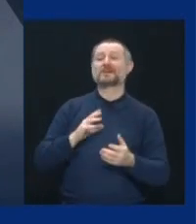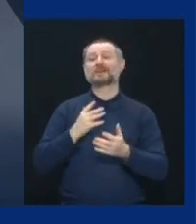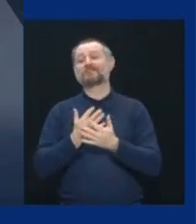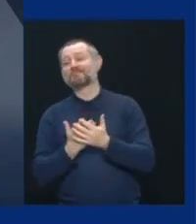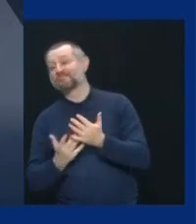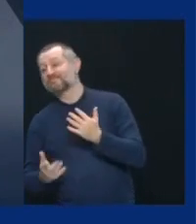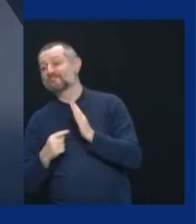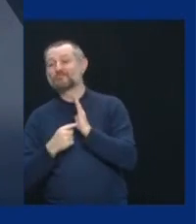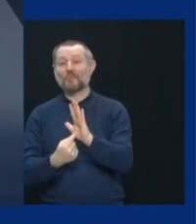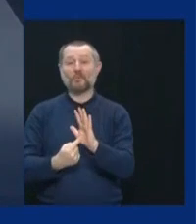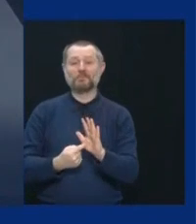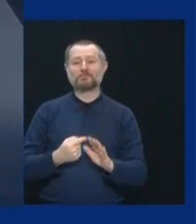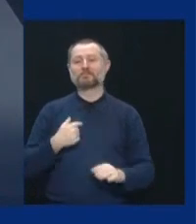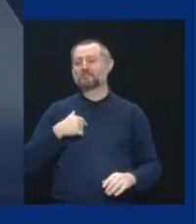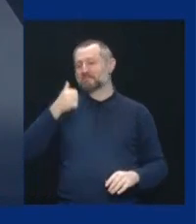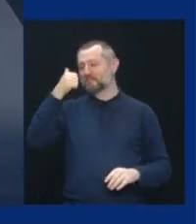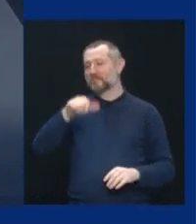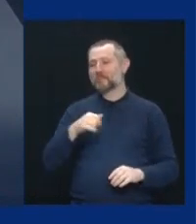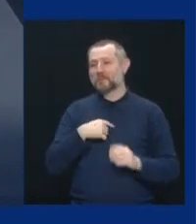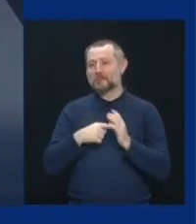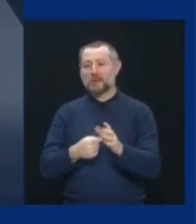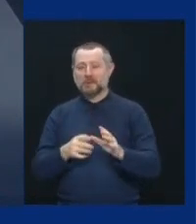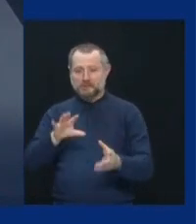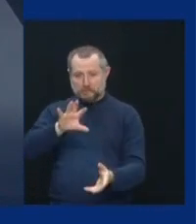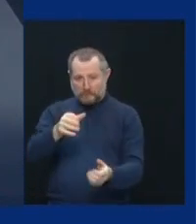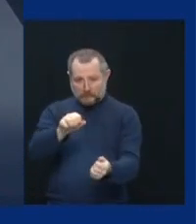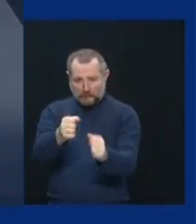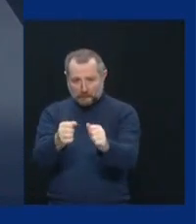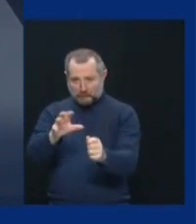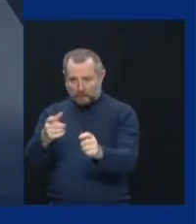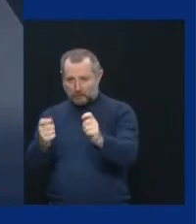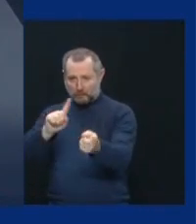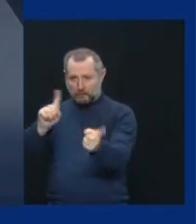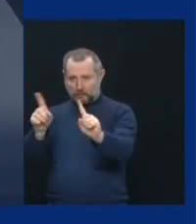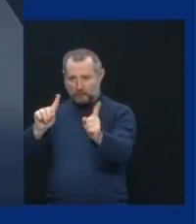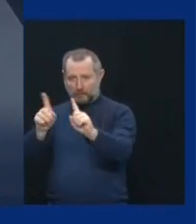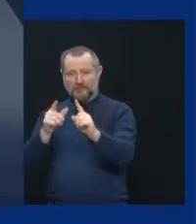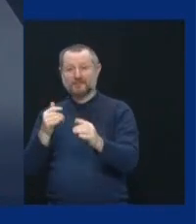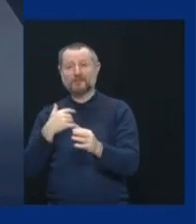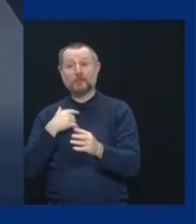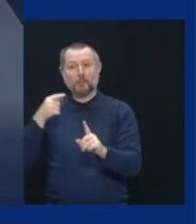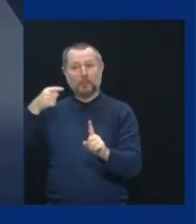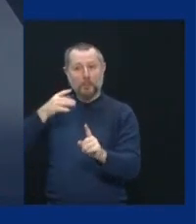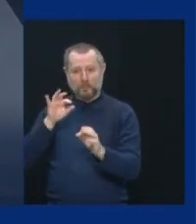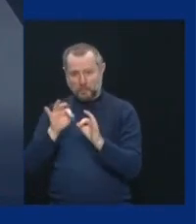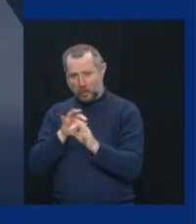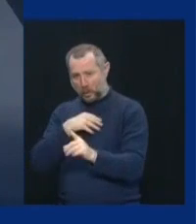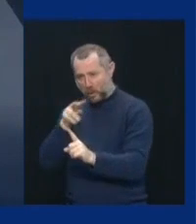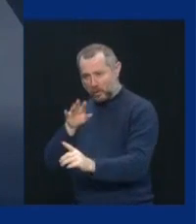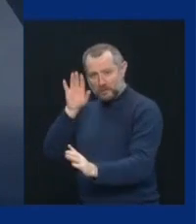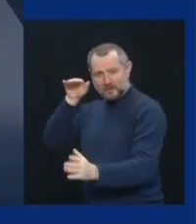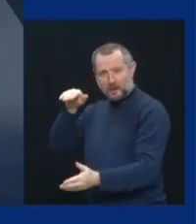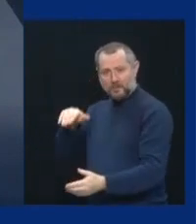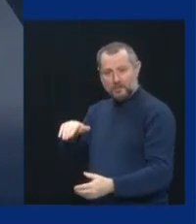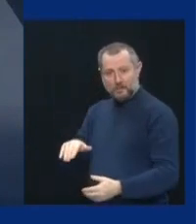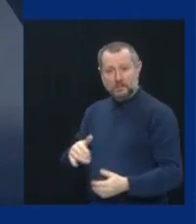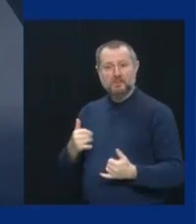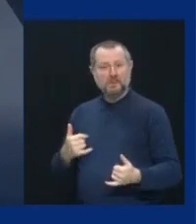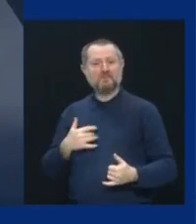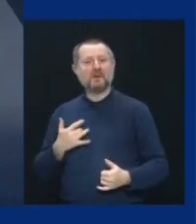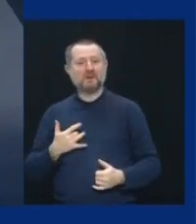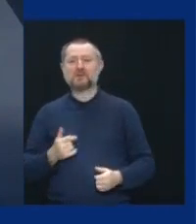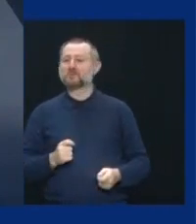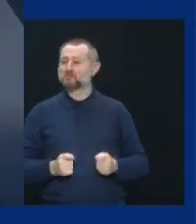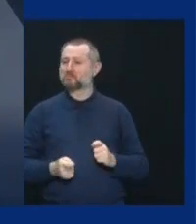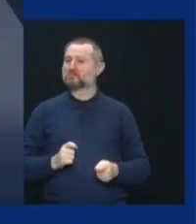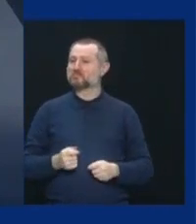with the valve that nobody likes. The COVID numbers are down, so we adjust. We've opened indoor dining